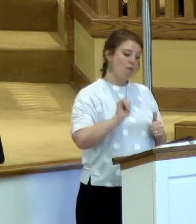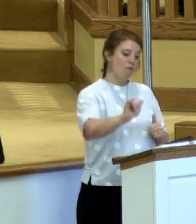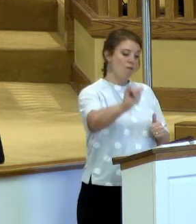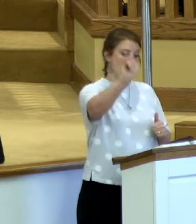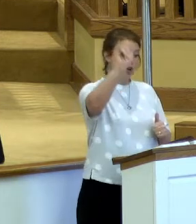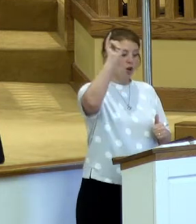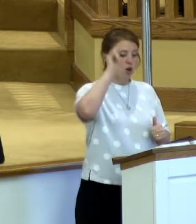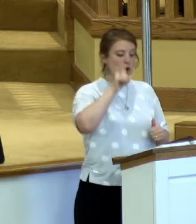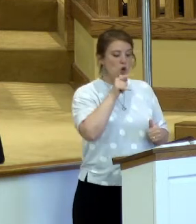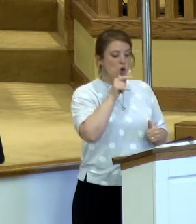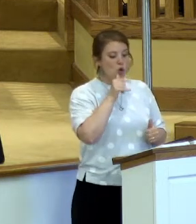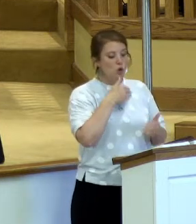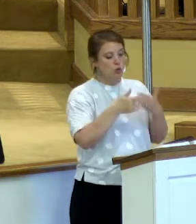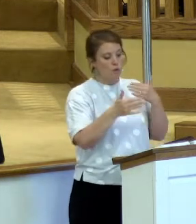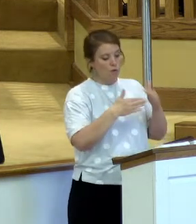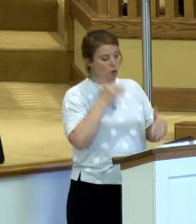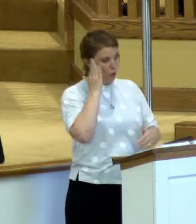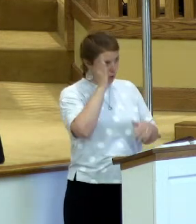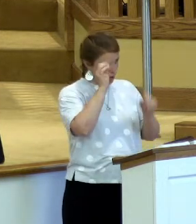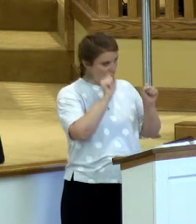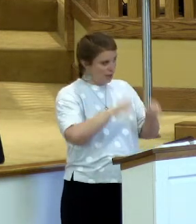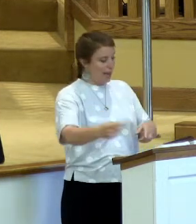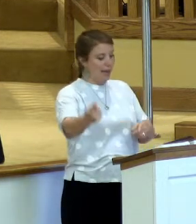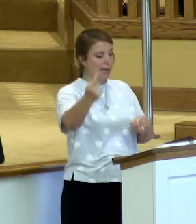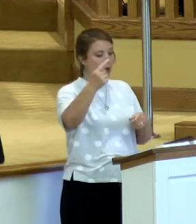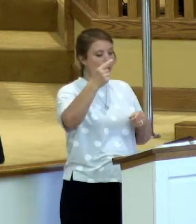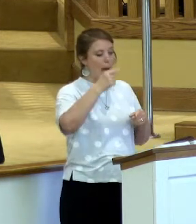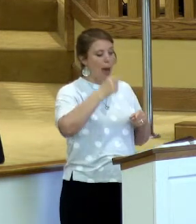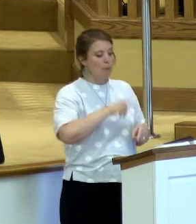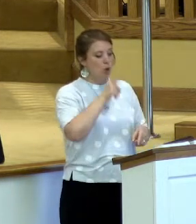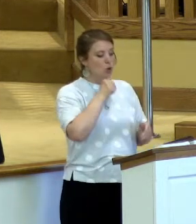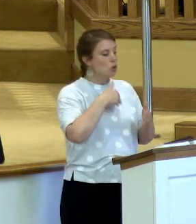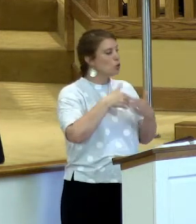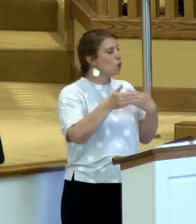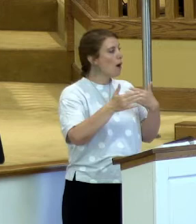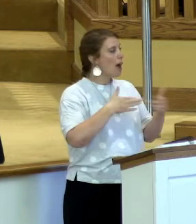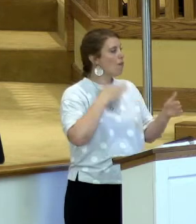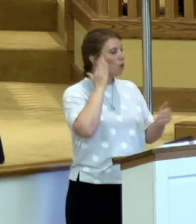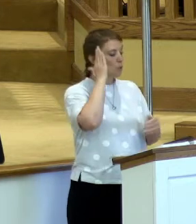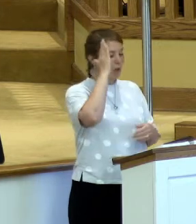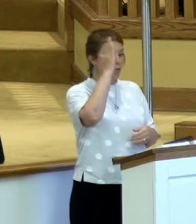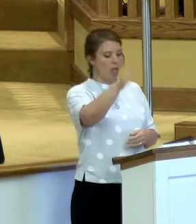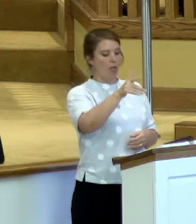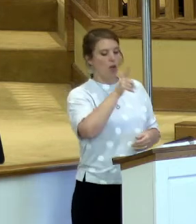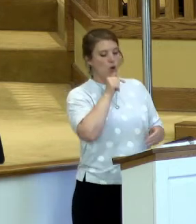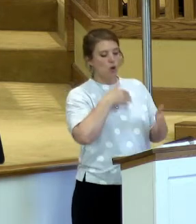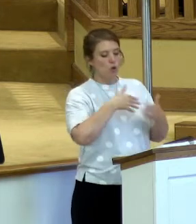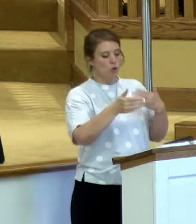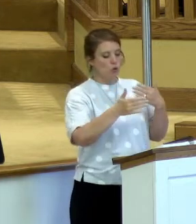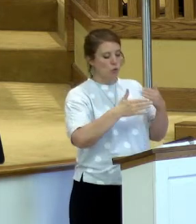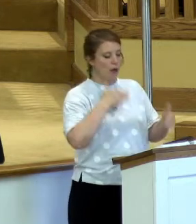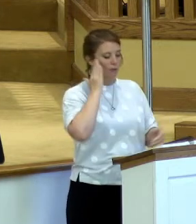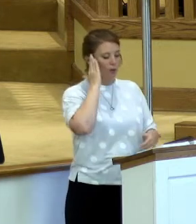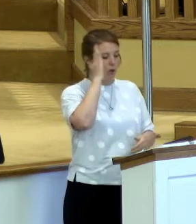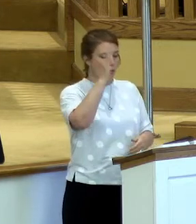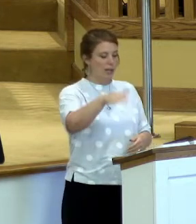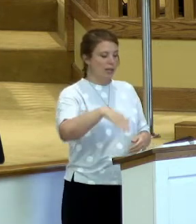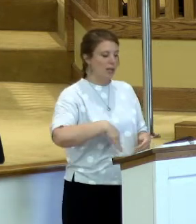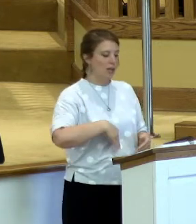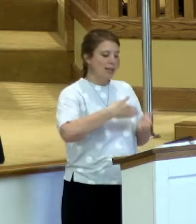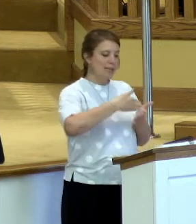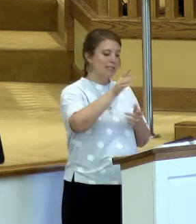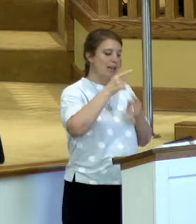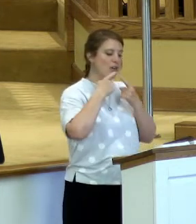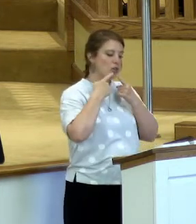forevermore. Whosoever will may come. Whosoever will,